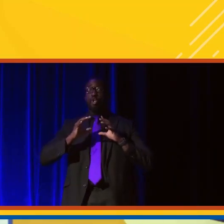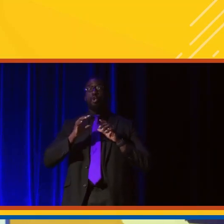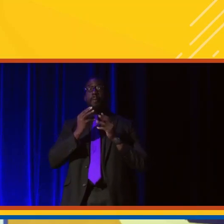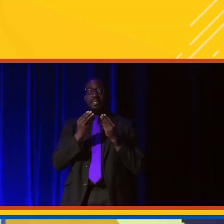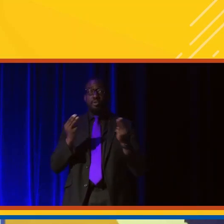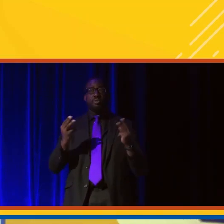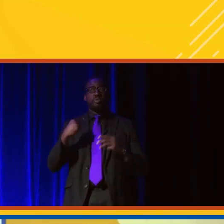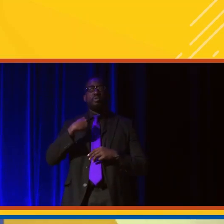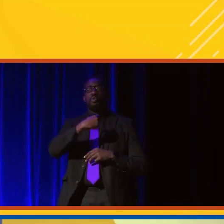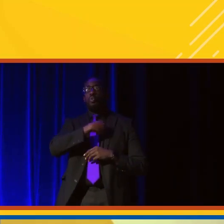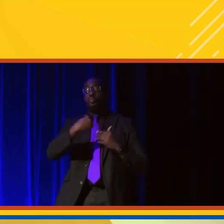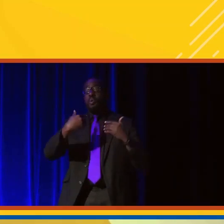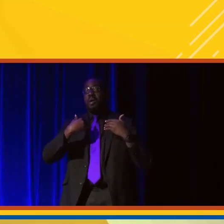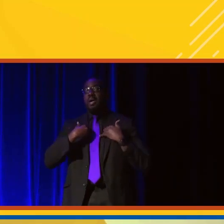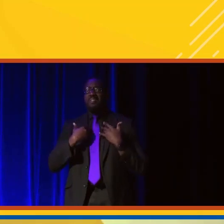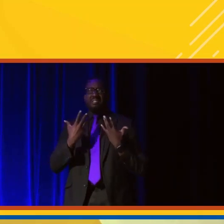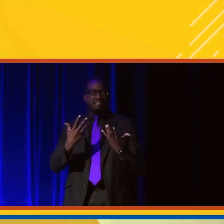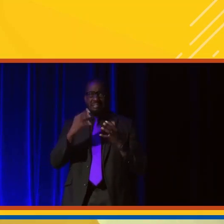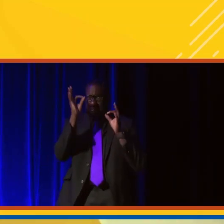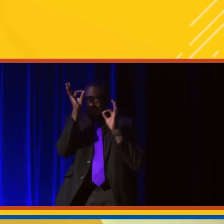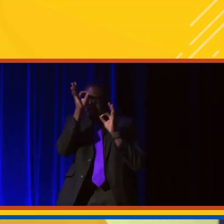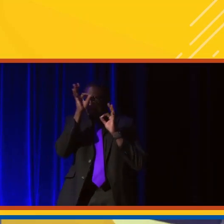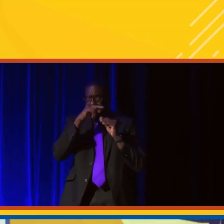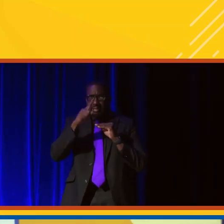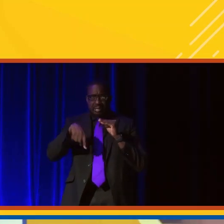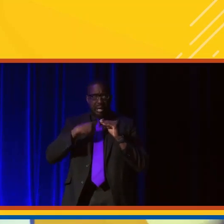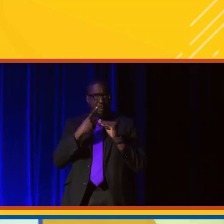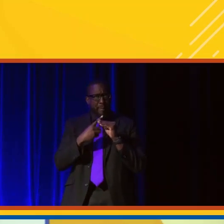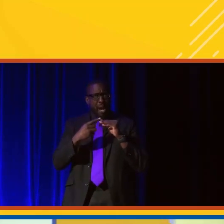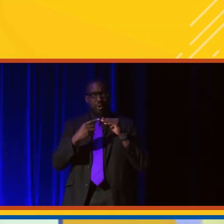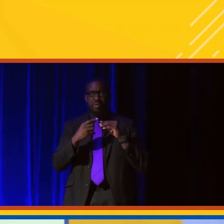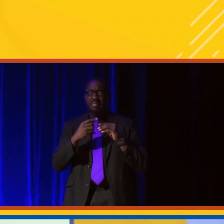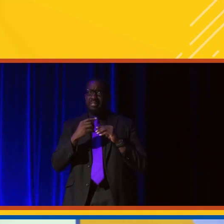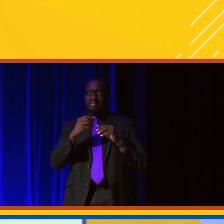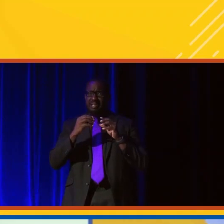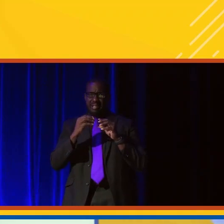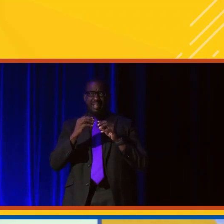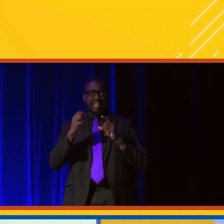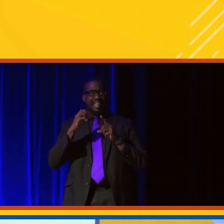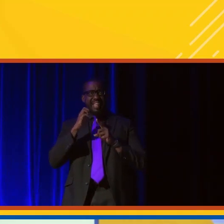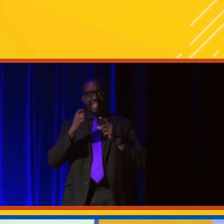poor understanding of electronic properties in soft materials.